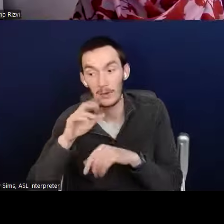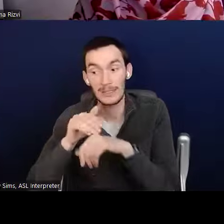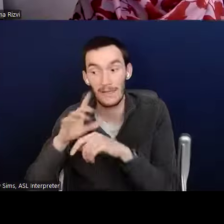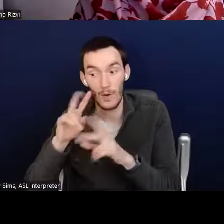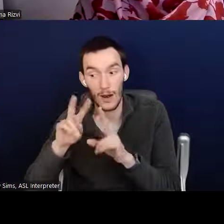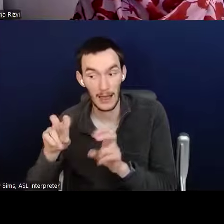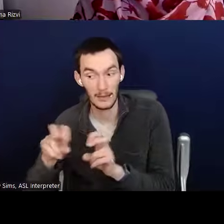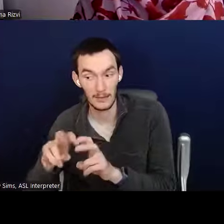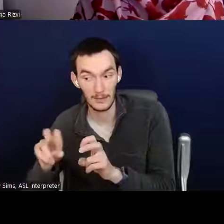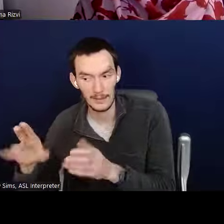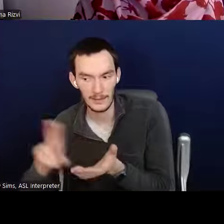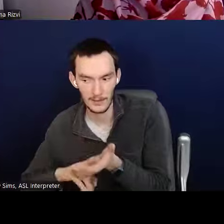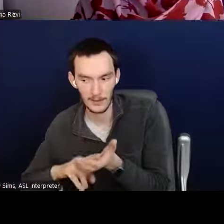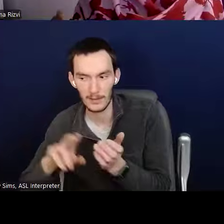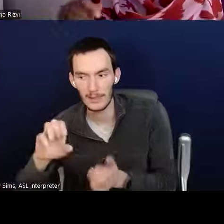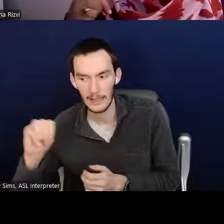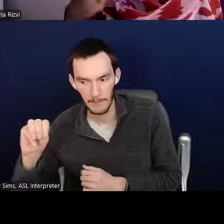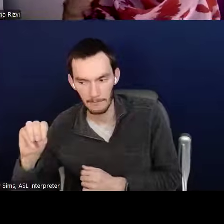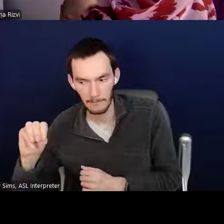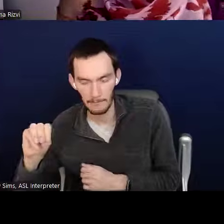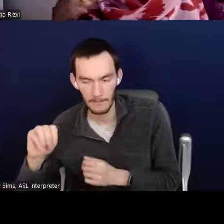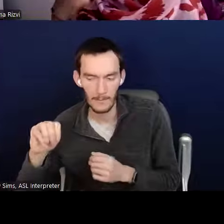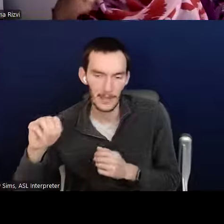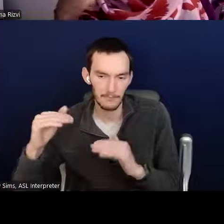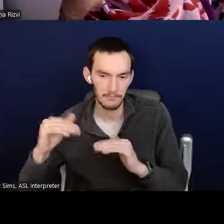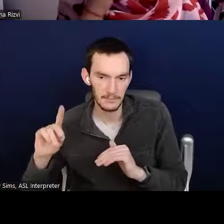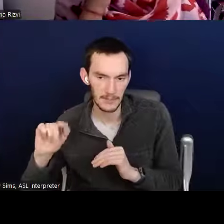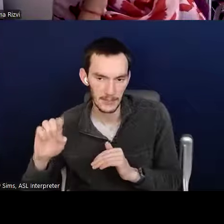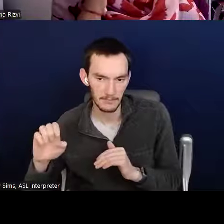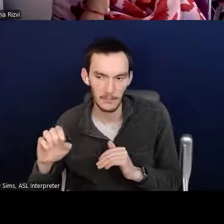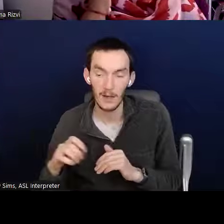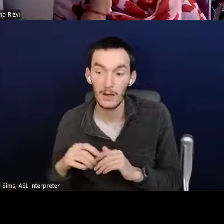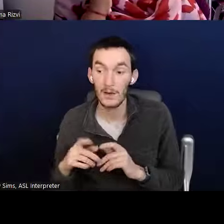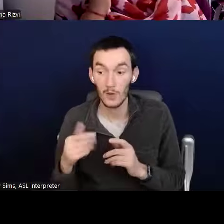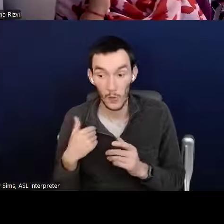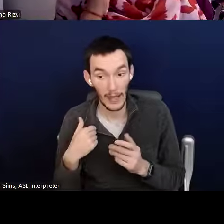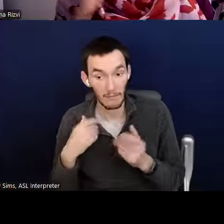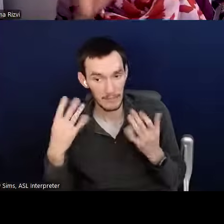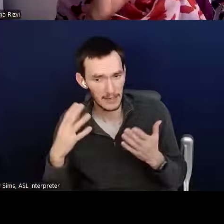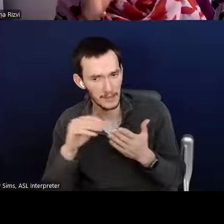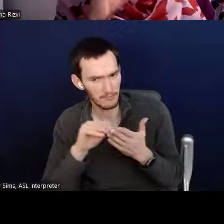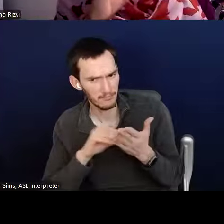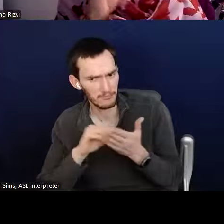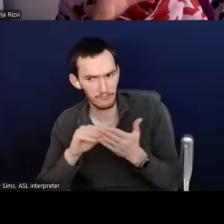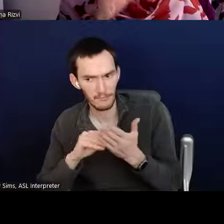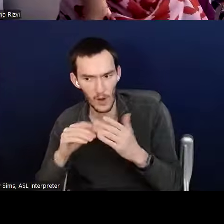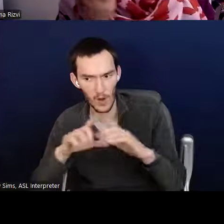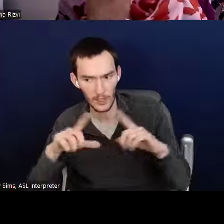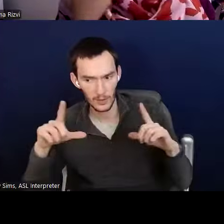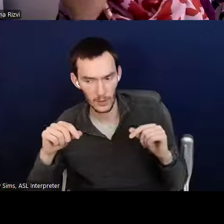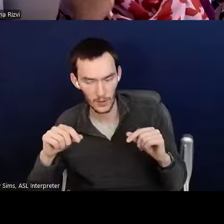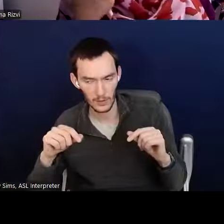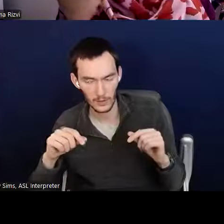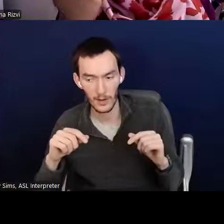And here's his signature, EM, with the date. And so we have many such examples of notes on cards. And